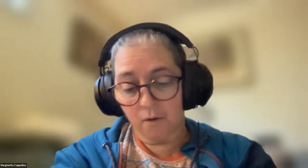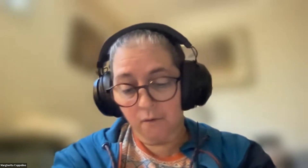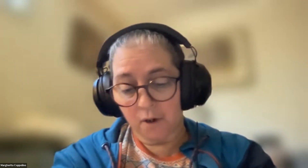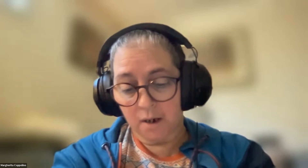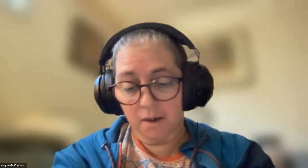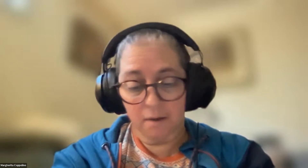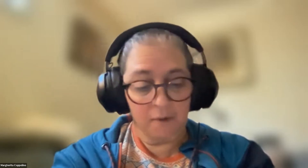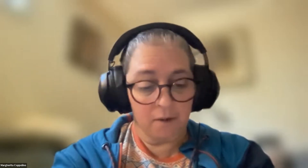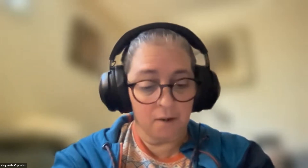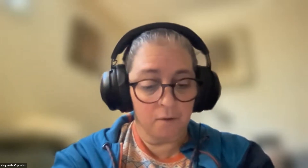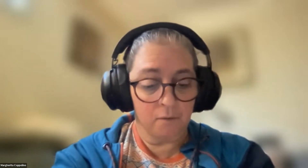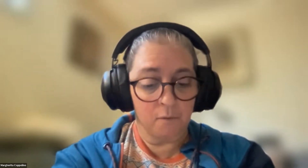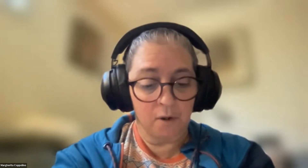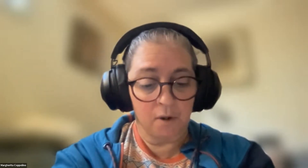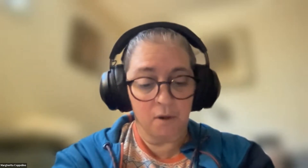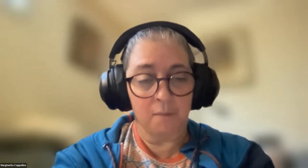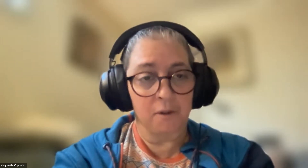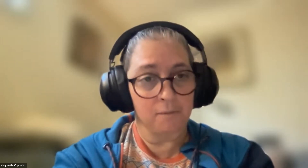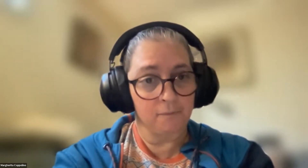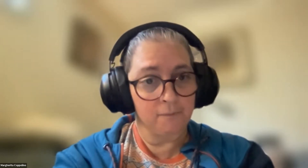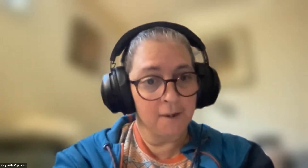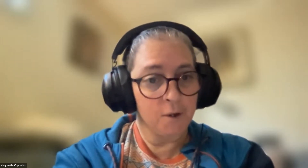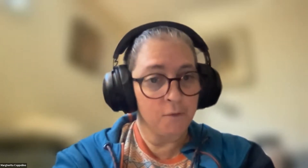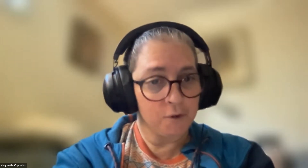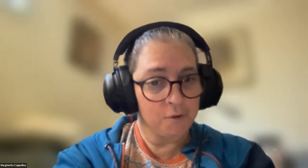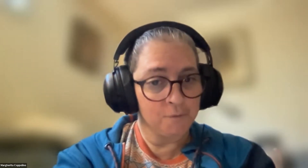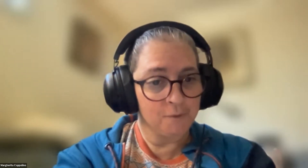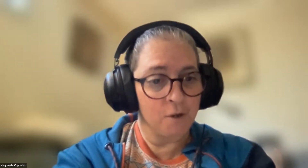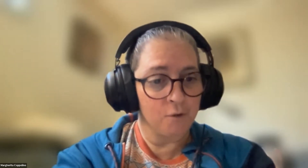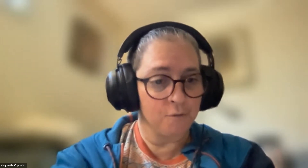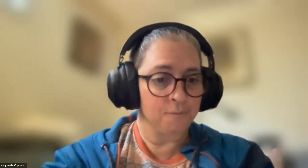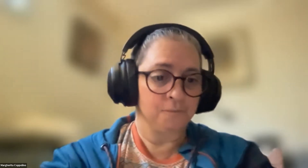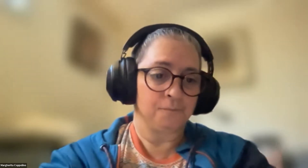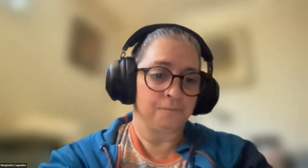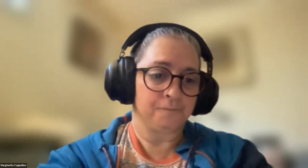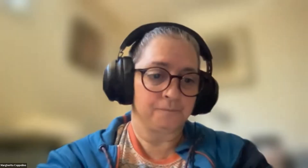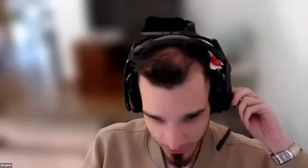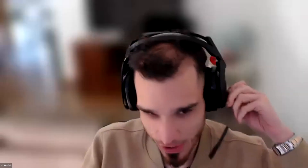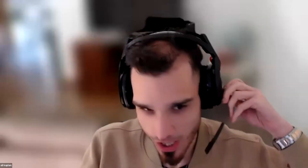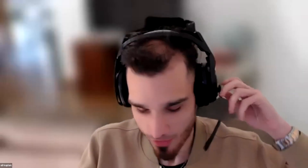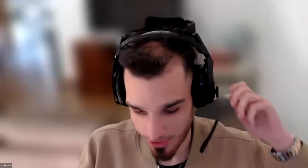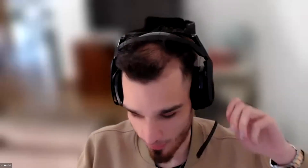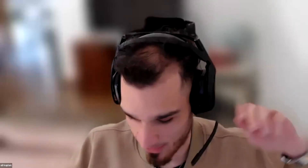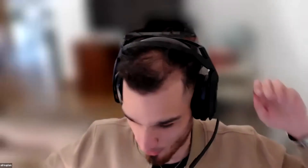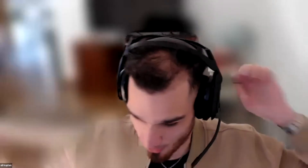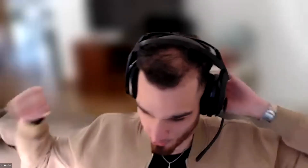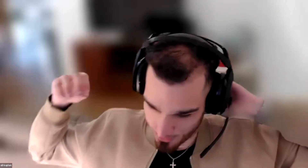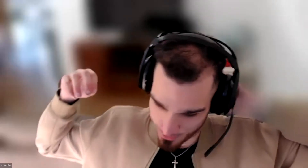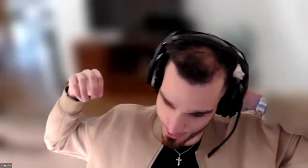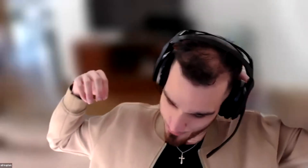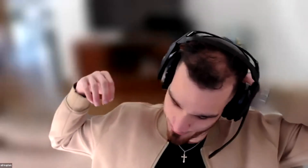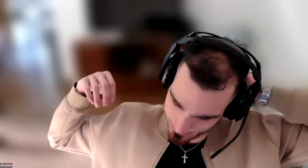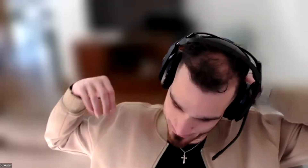their COVID-19 vaccination community champion. Over to you. Thank you. Thank you for that